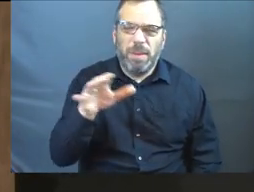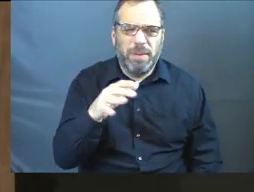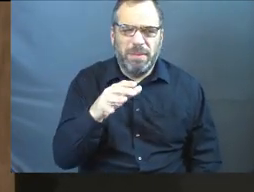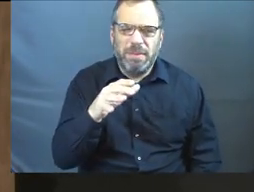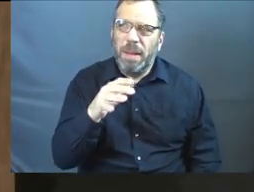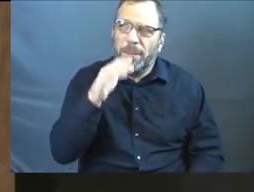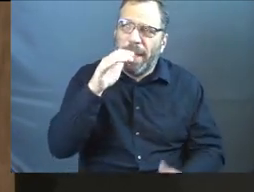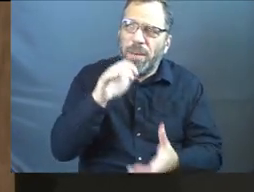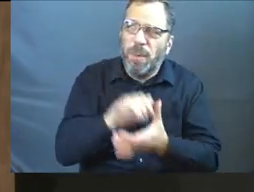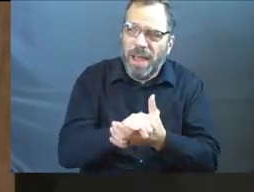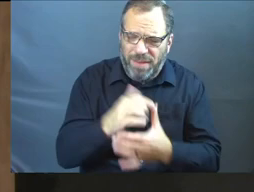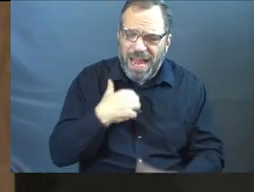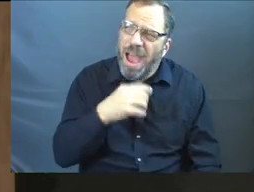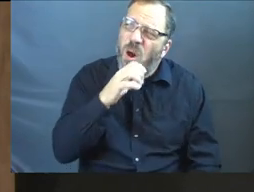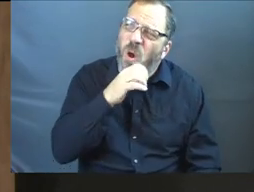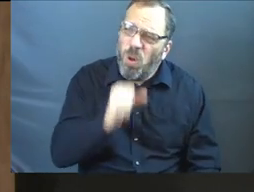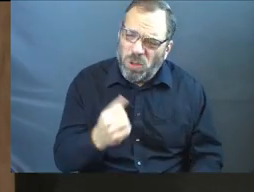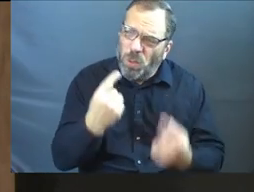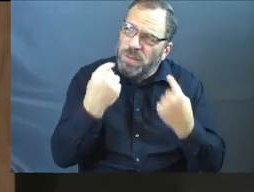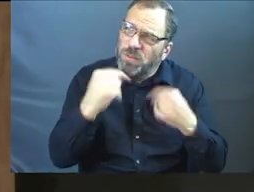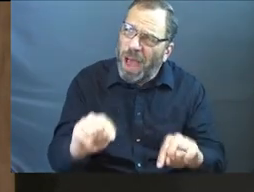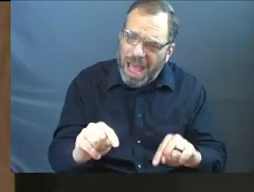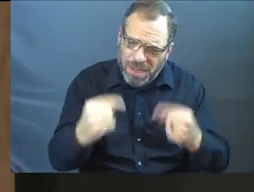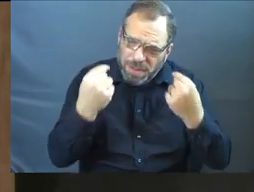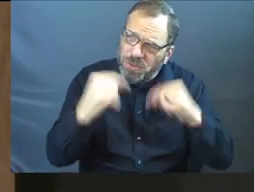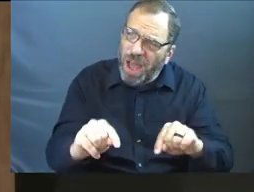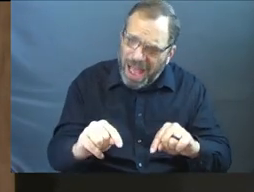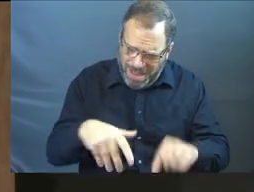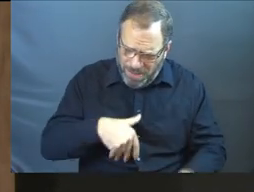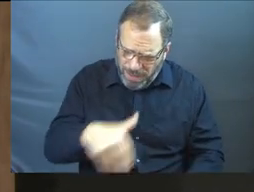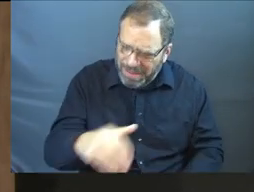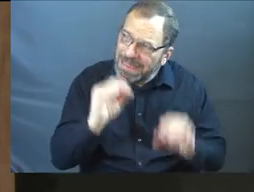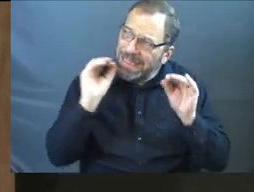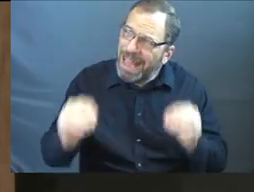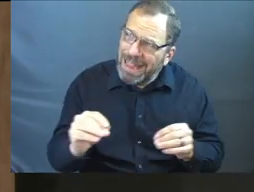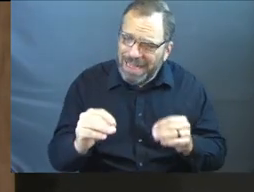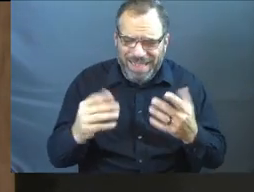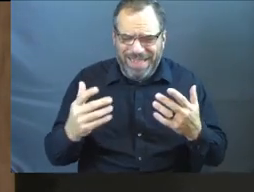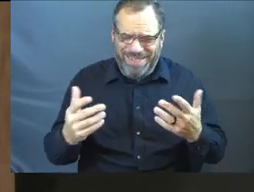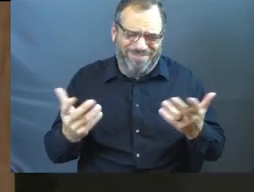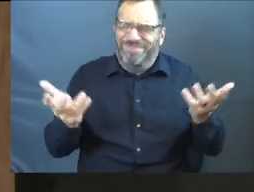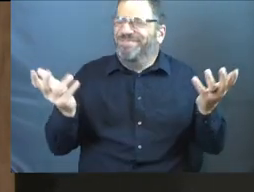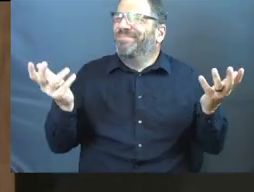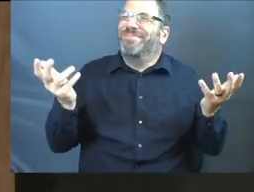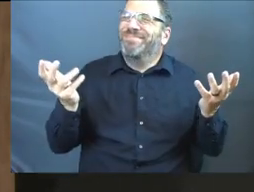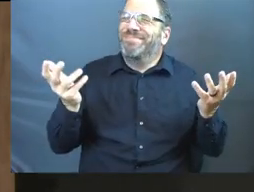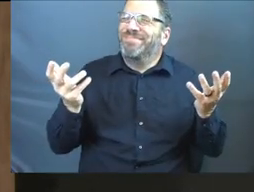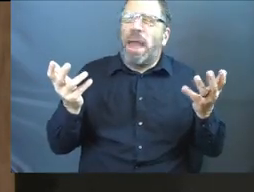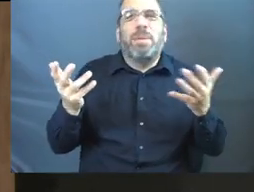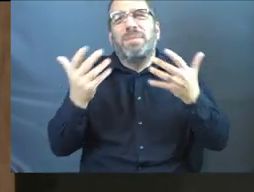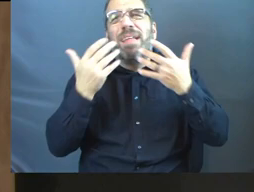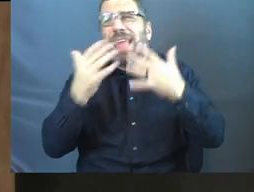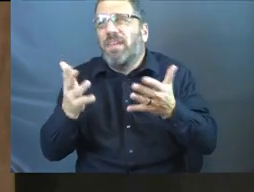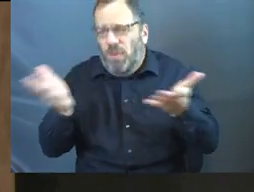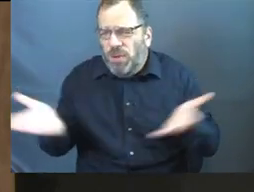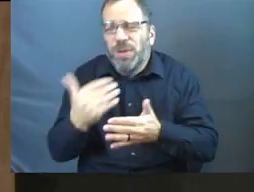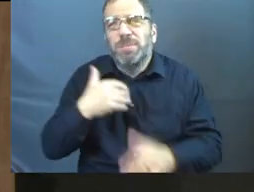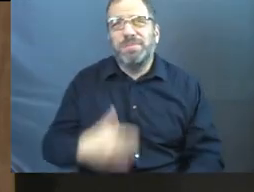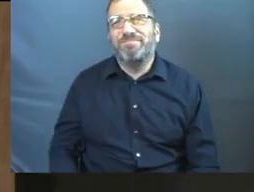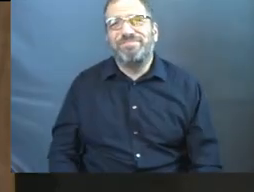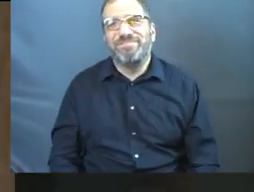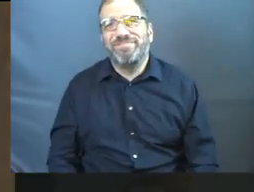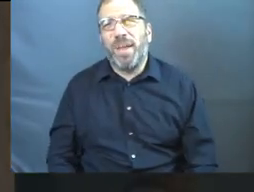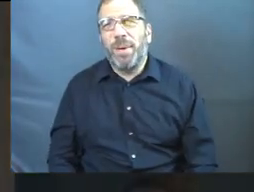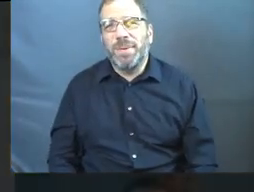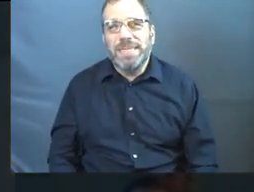That we've tried this and it just hasn't happened. Like, it's not, like, thanks for maybe trying to encourage me, but